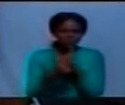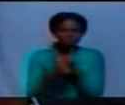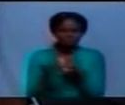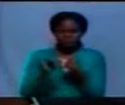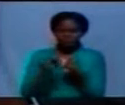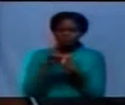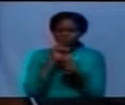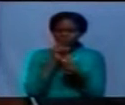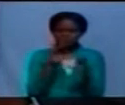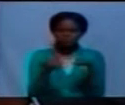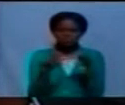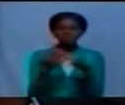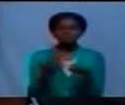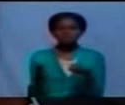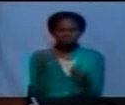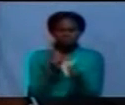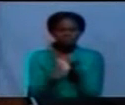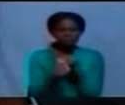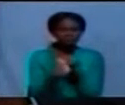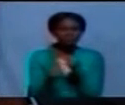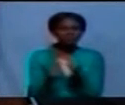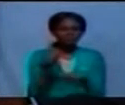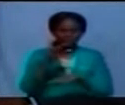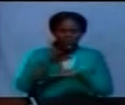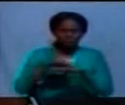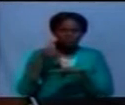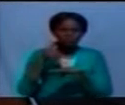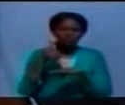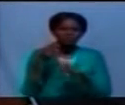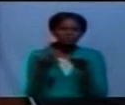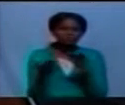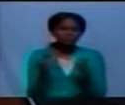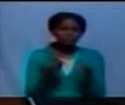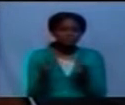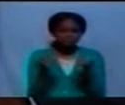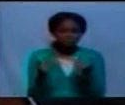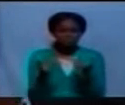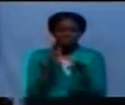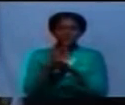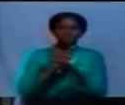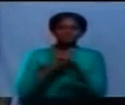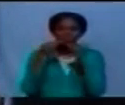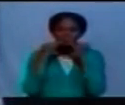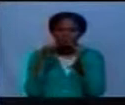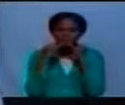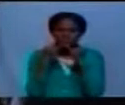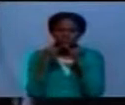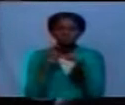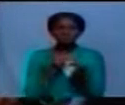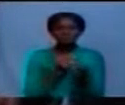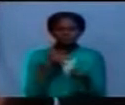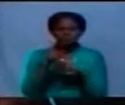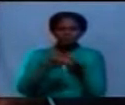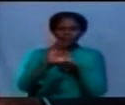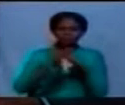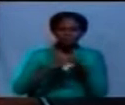actually churning out products that are responding to the core that maybe people, as you put it earlier, that when you save, you go back, you